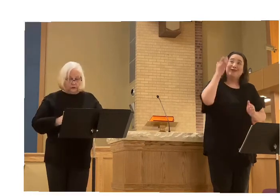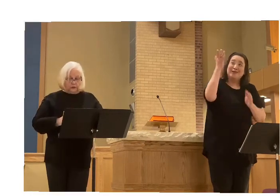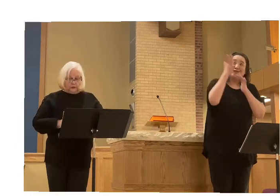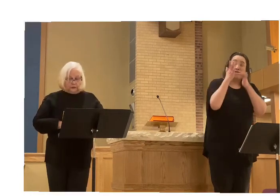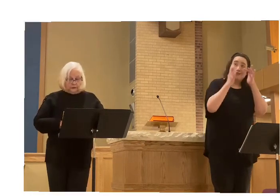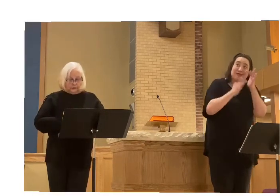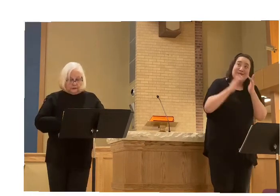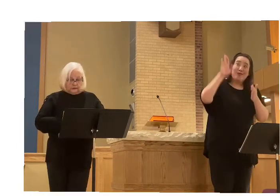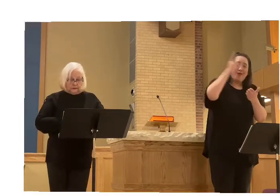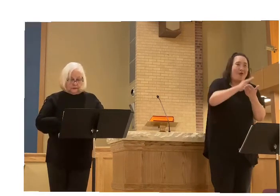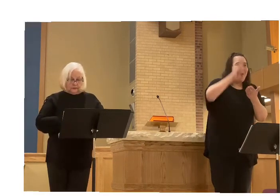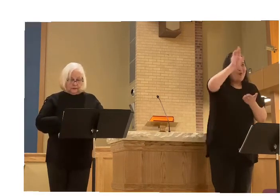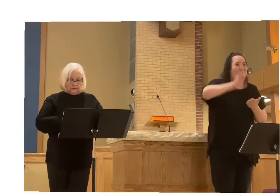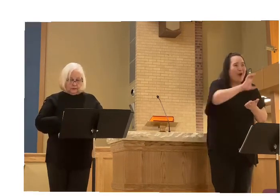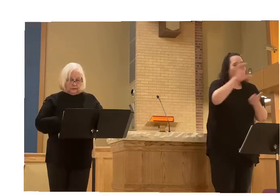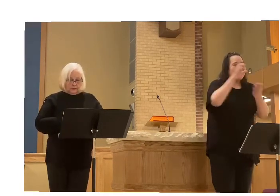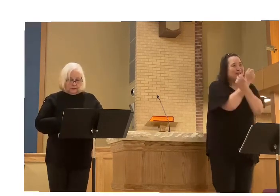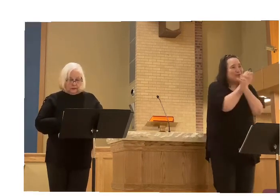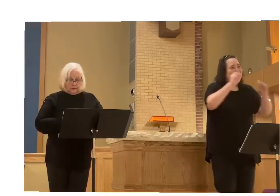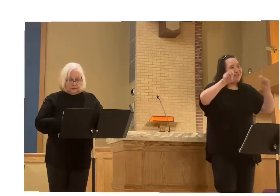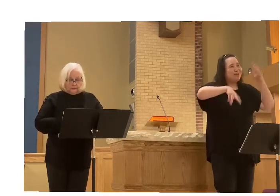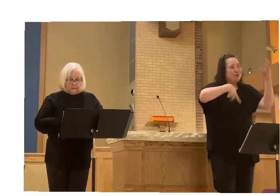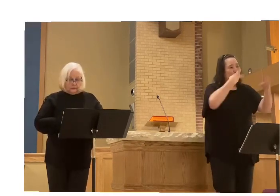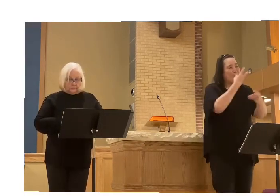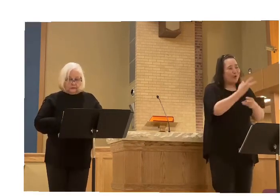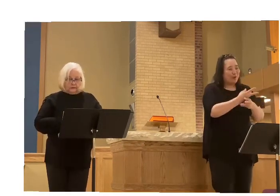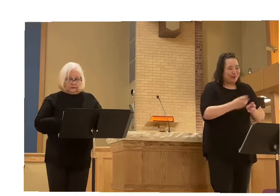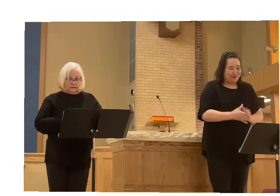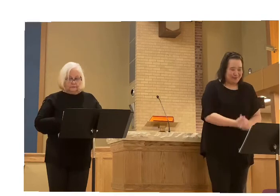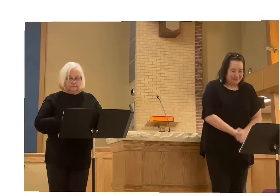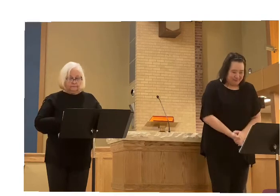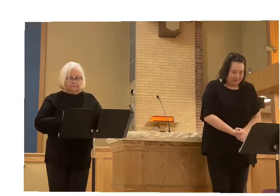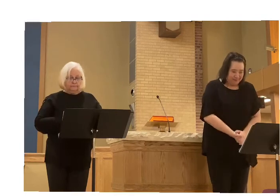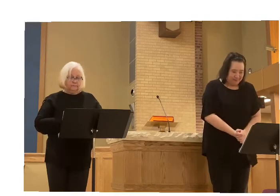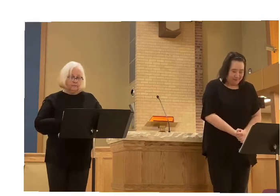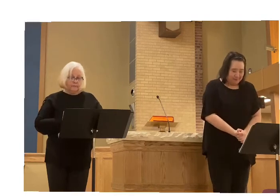your holy cross you have redeemed the world.